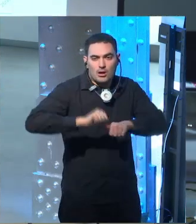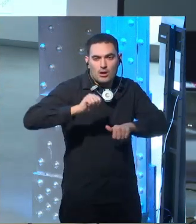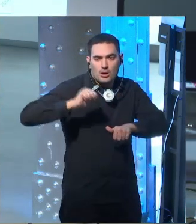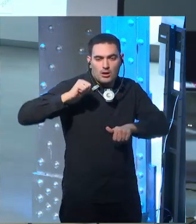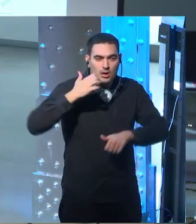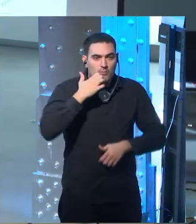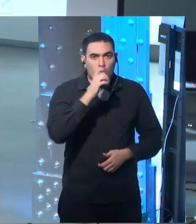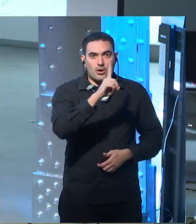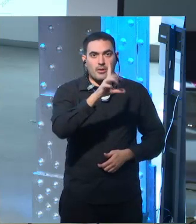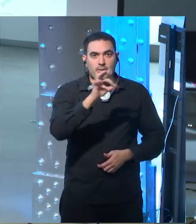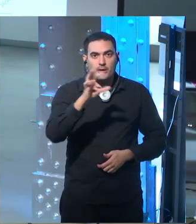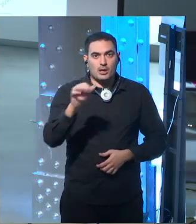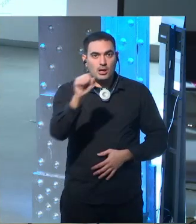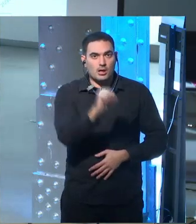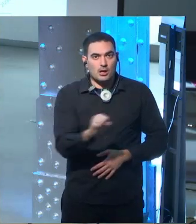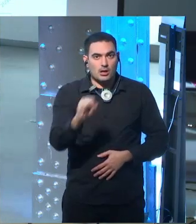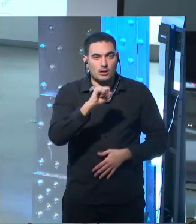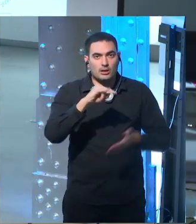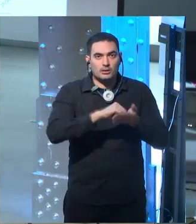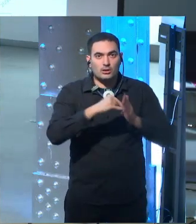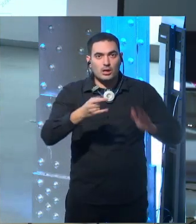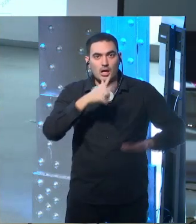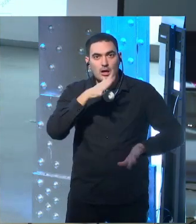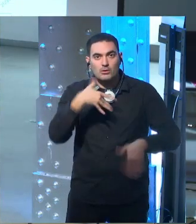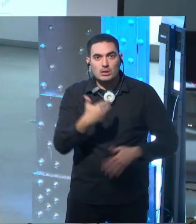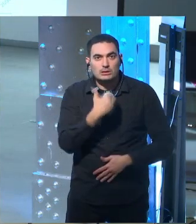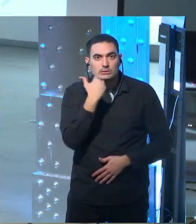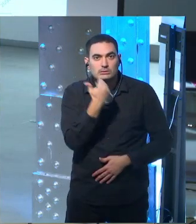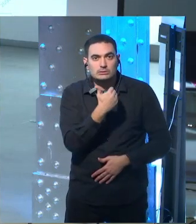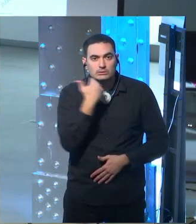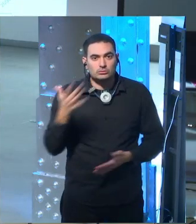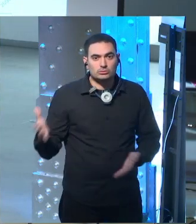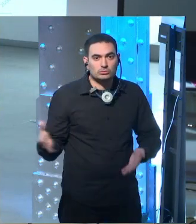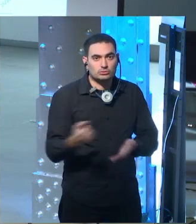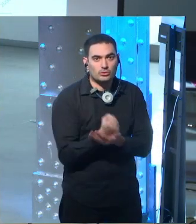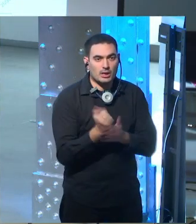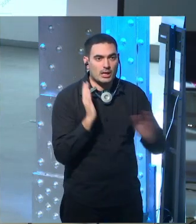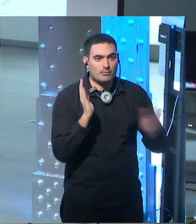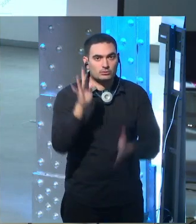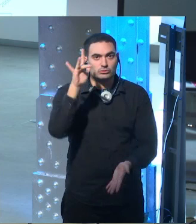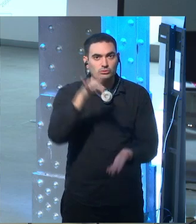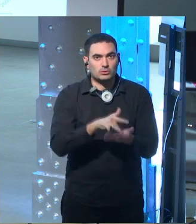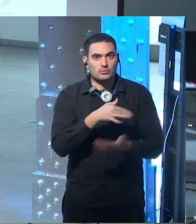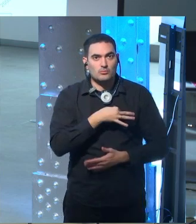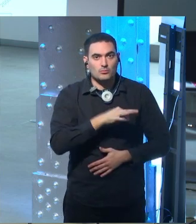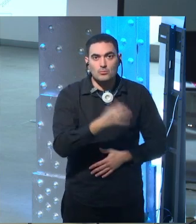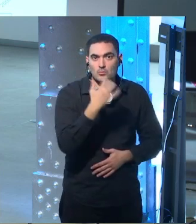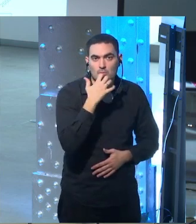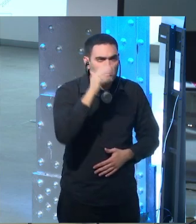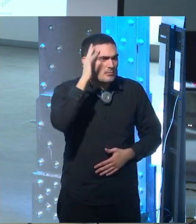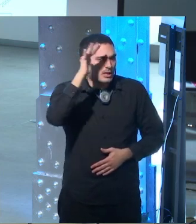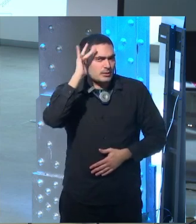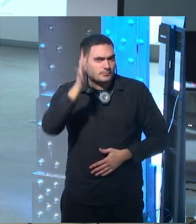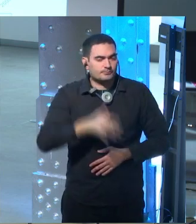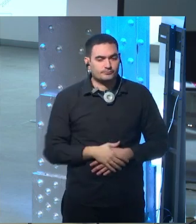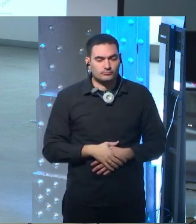technology, automate nearly everything we could do back then. If we had wanted to maintain the living standard